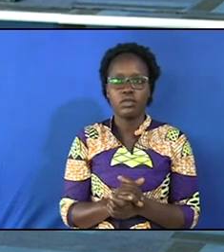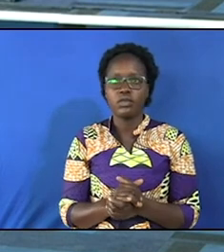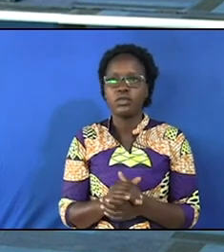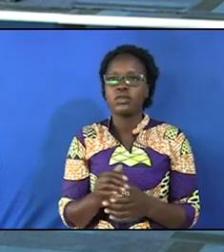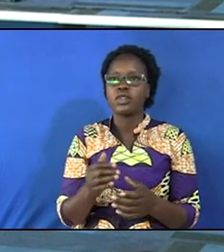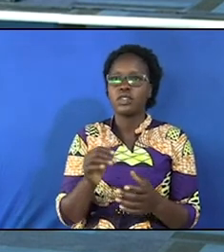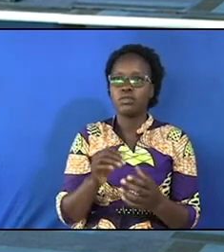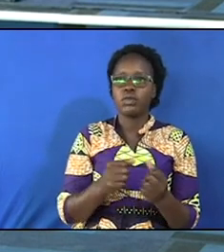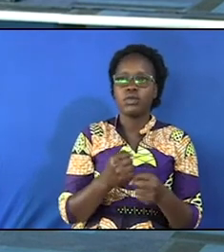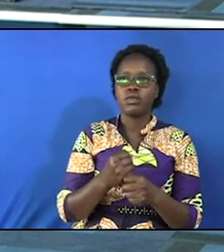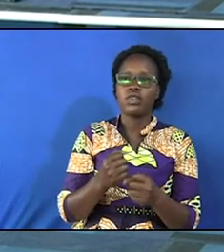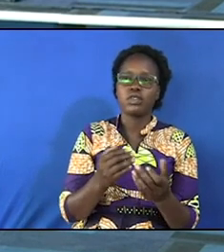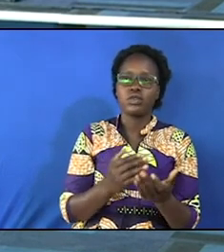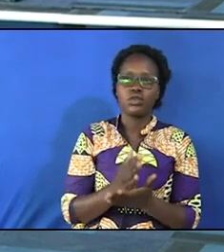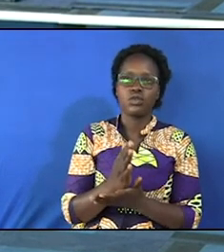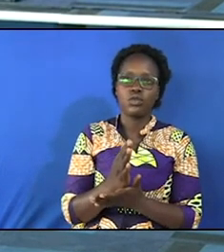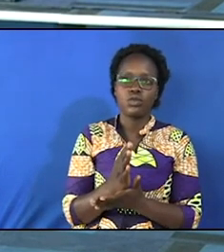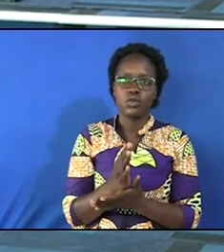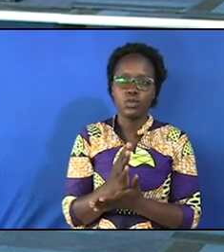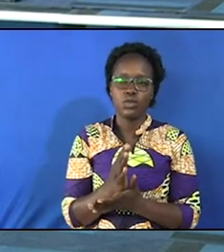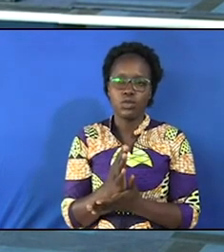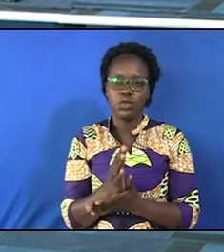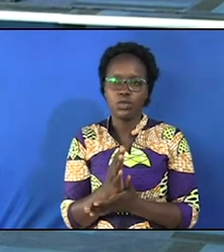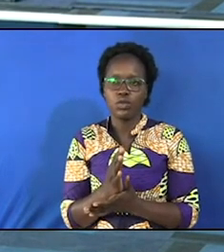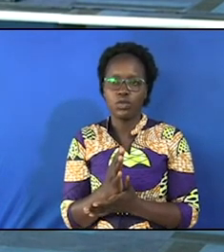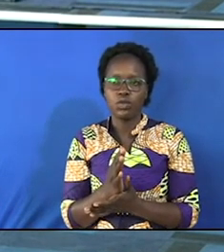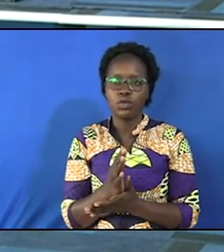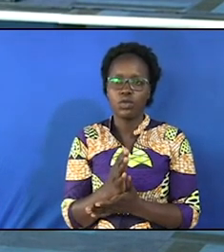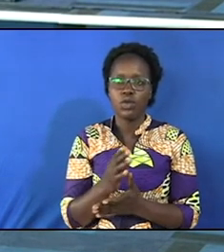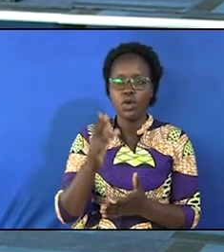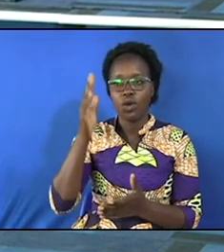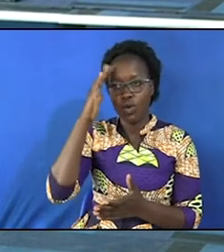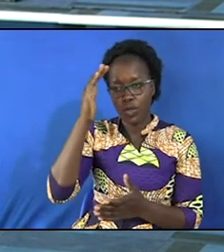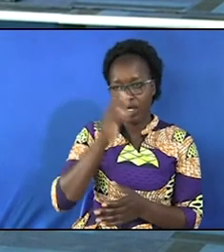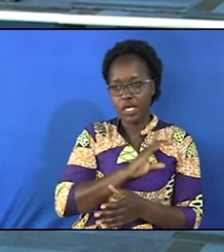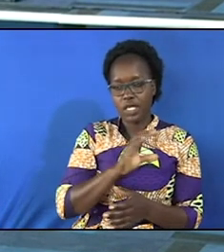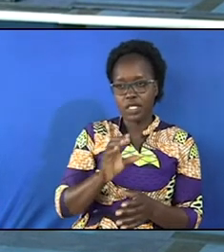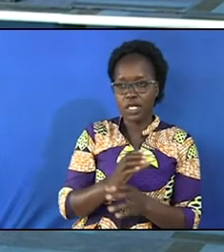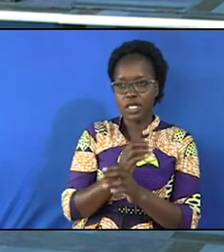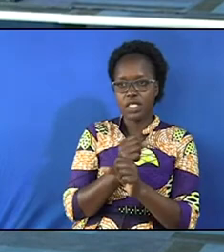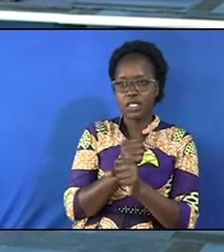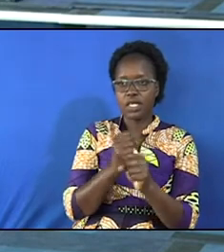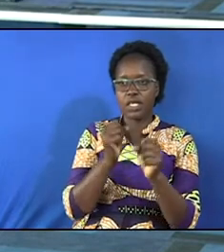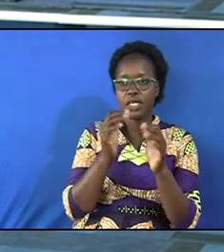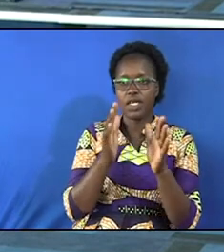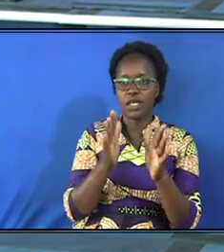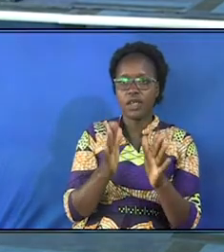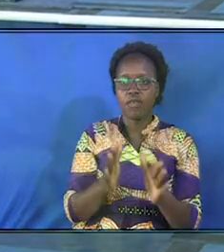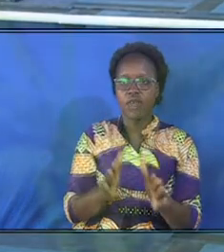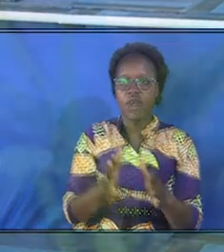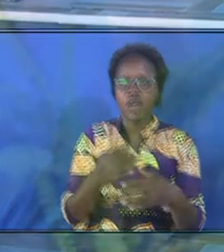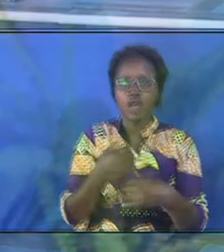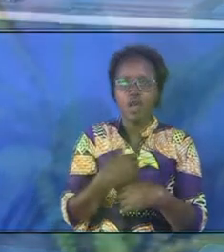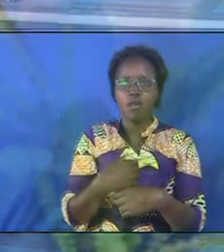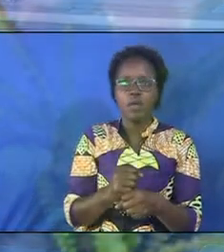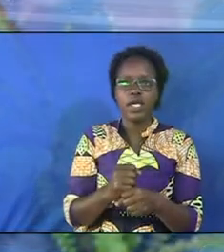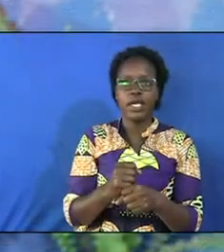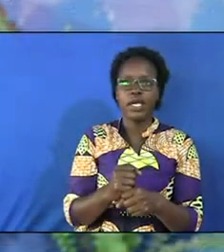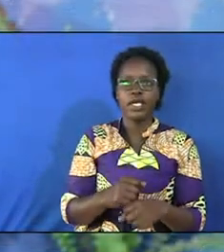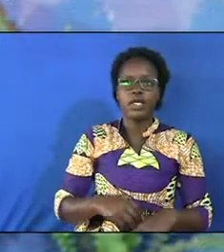believing, disapprove it true. Knowing Christ a